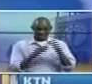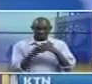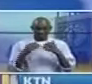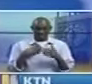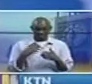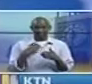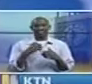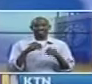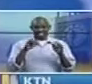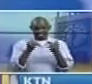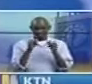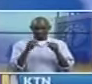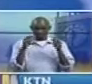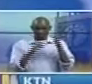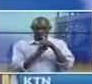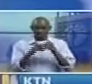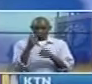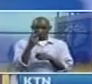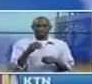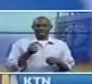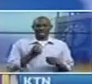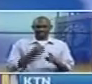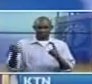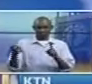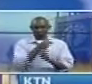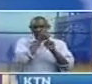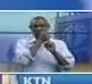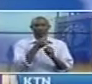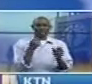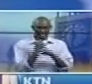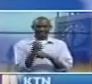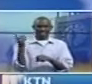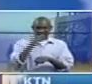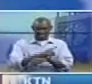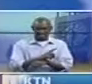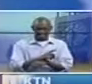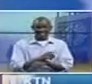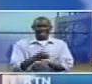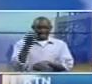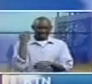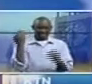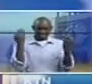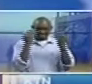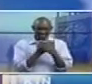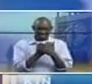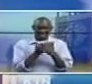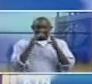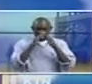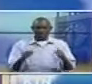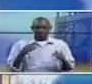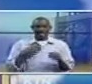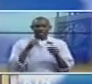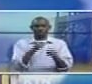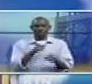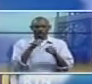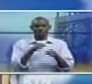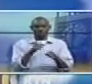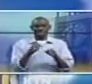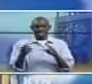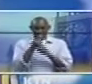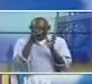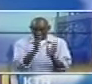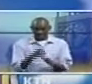News making headlines. Two girls who had been kidnapped for 11 days were rescued last night at a house in Ngong. The kidnappers